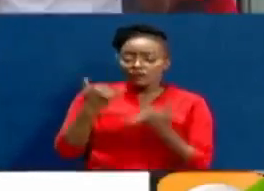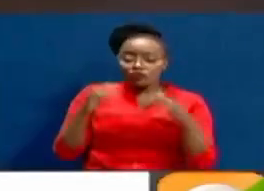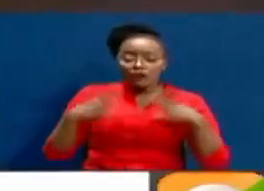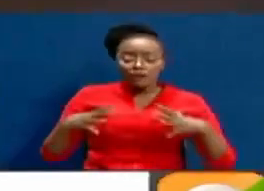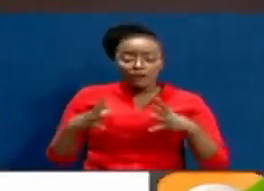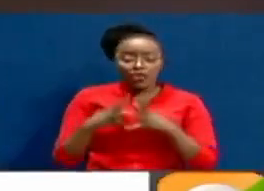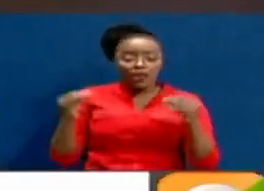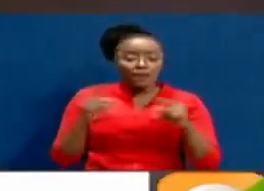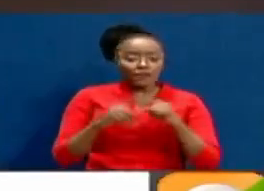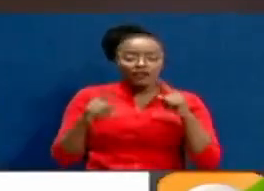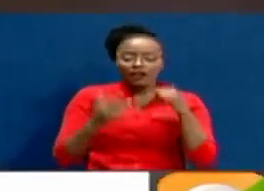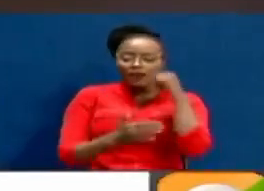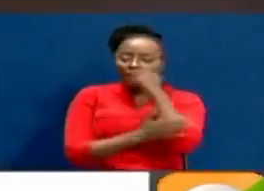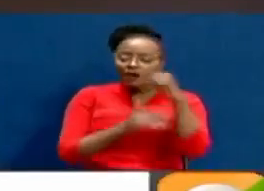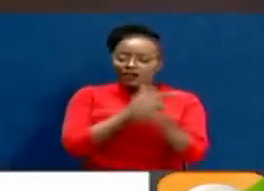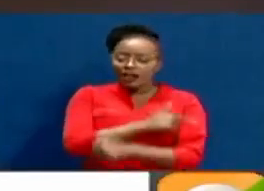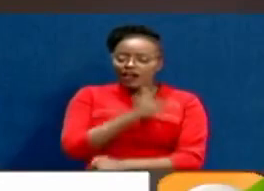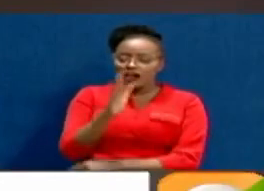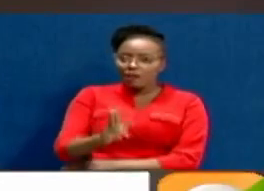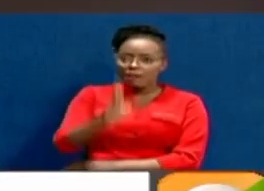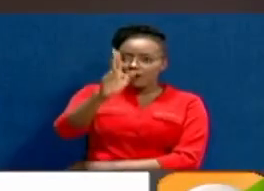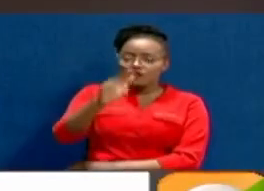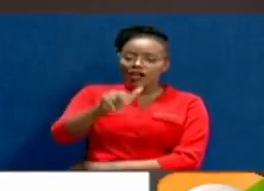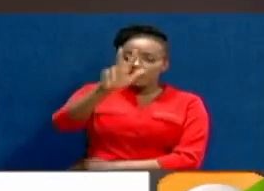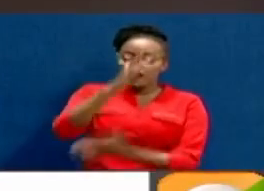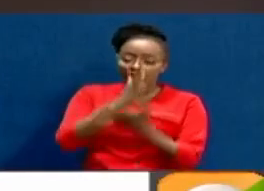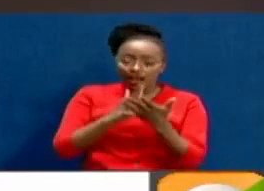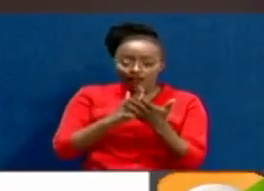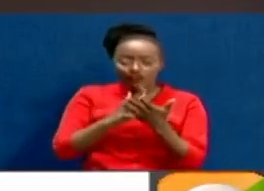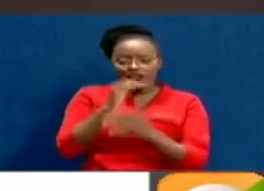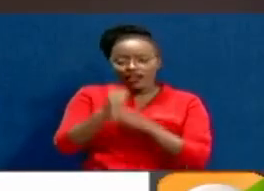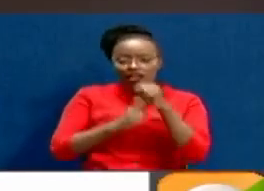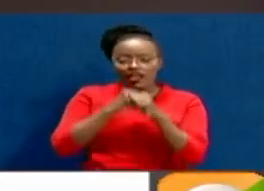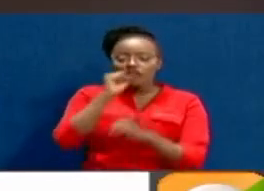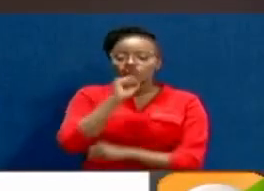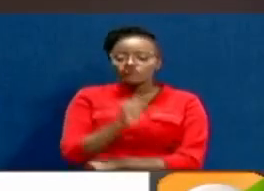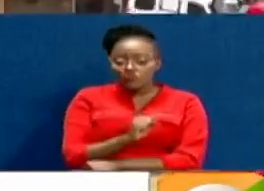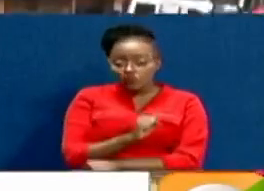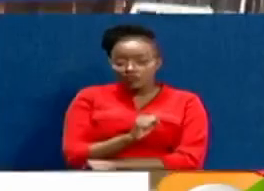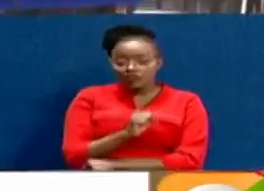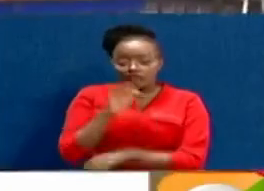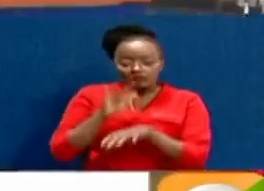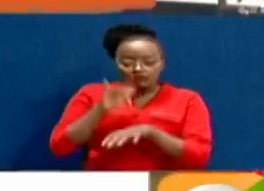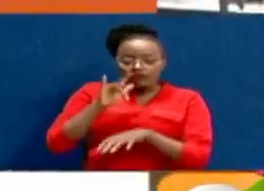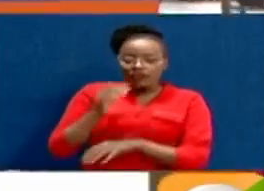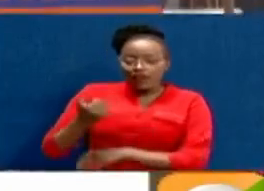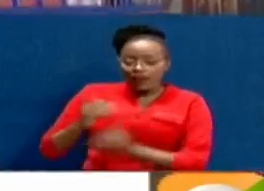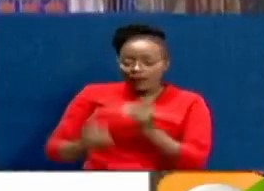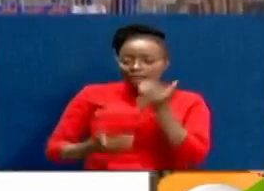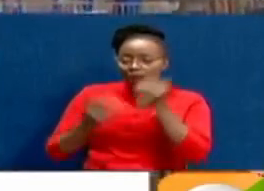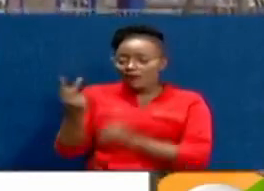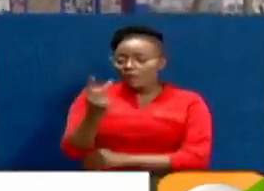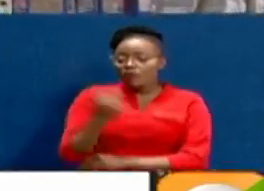the crowd. Unfortunately, the stray bullet hit a 3.5-year-old child who was being carried by her mother. The two were at the